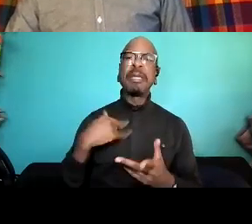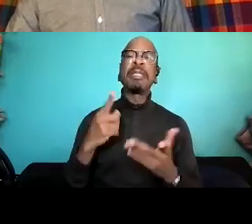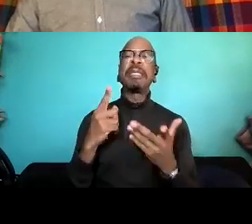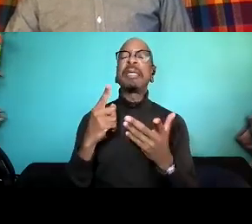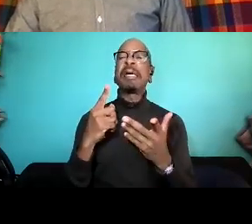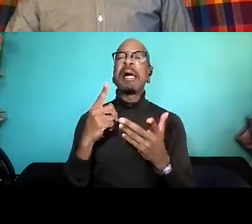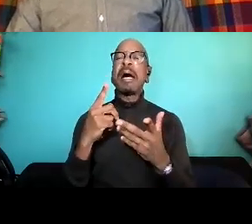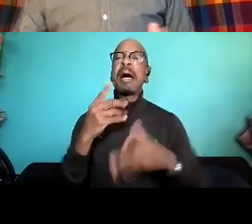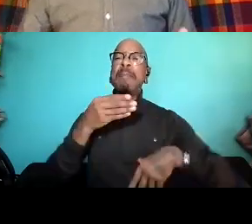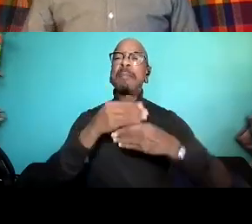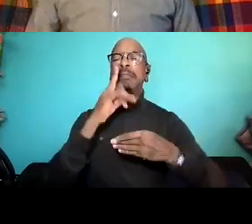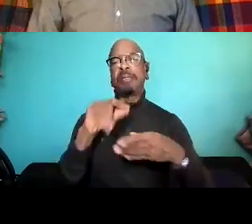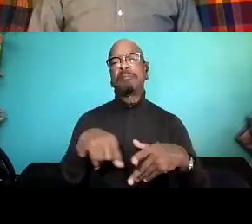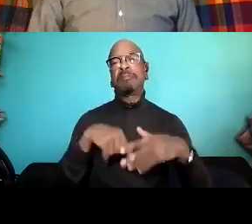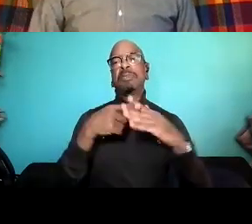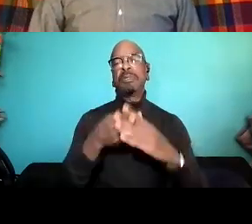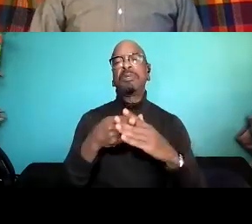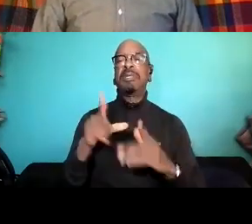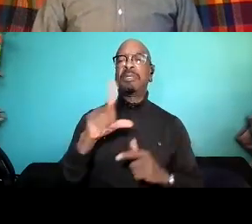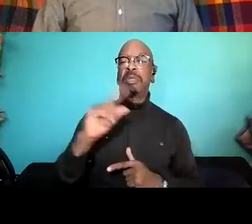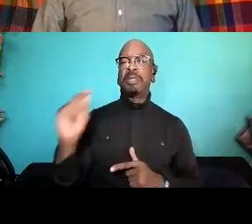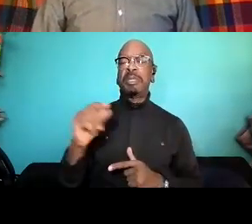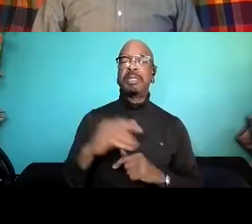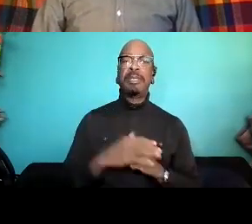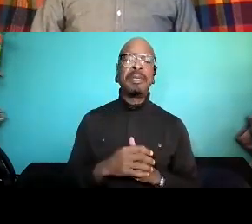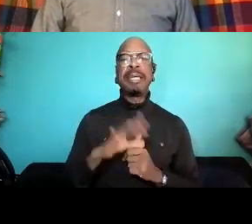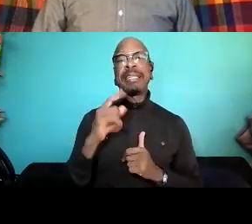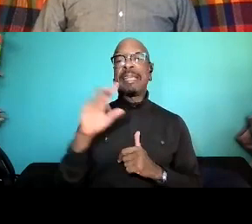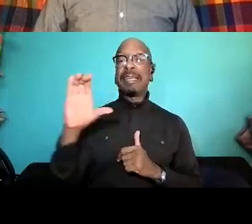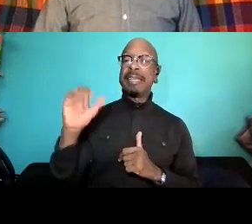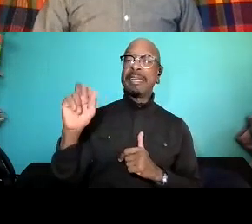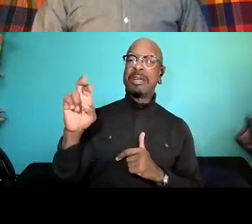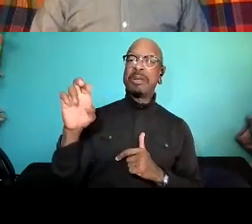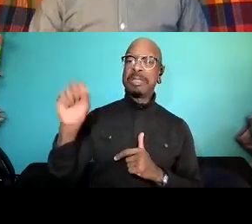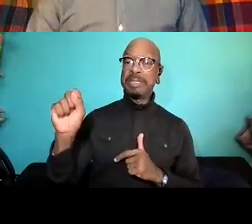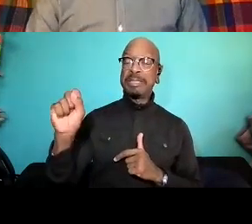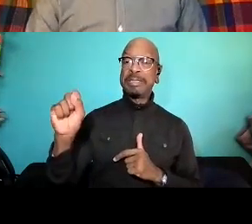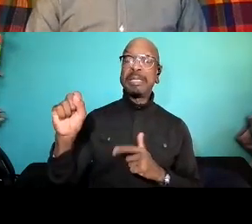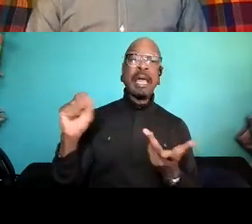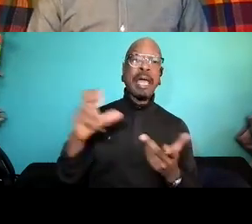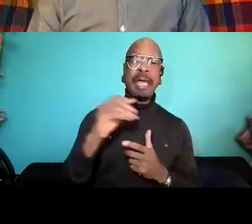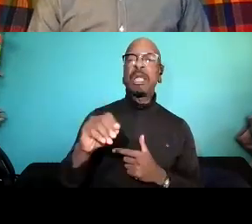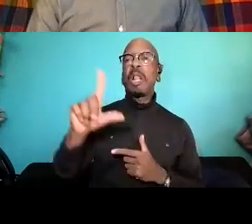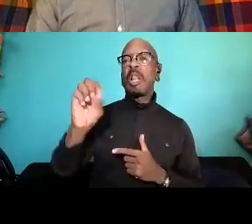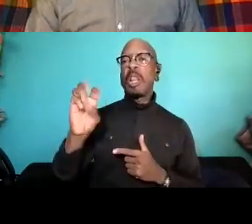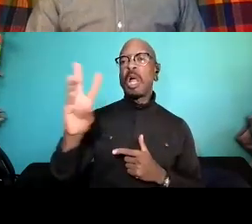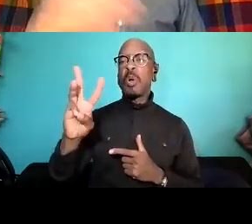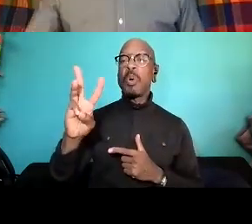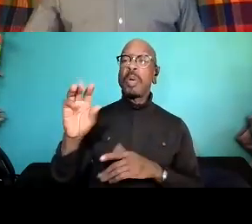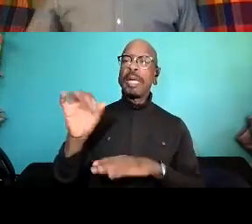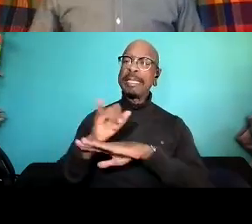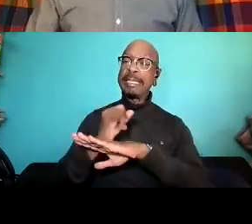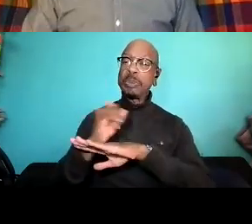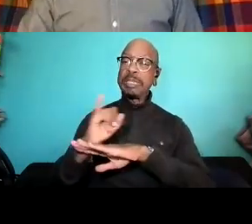in 2020 and the influx of CARES funded no and low interest loans. So that's pretty exciting. So that's going to be at